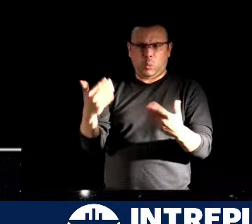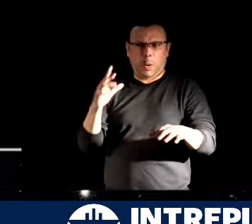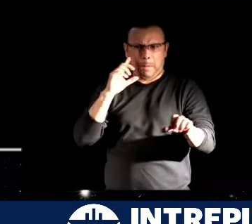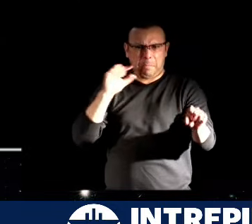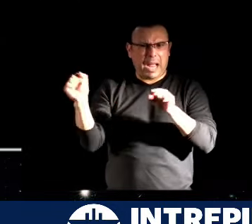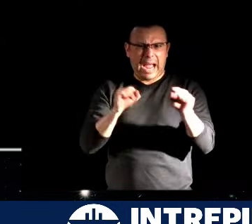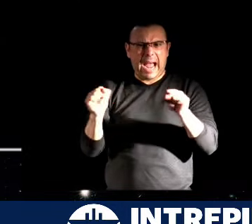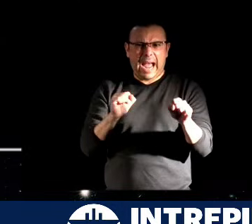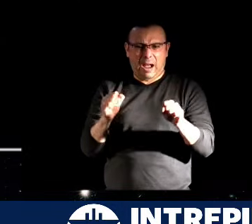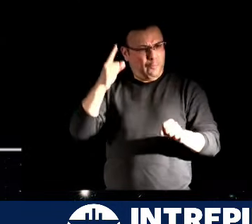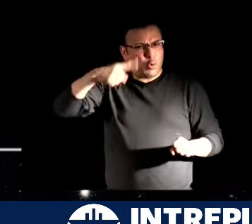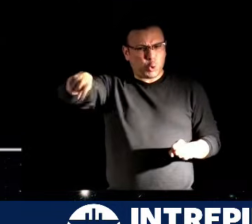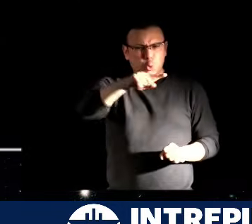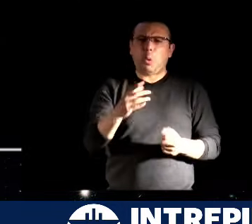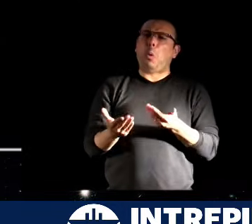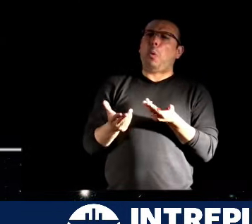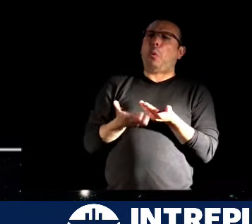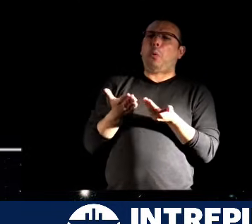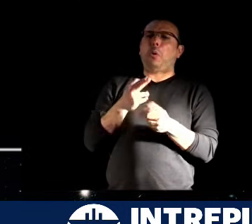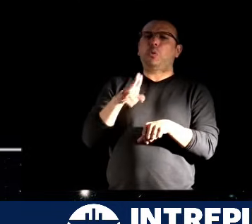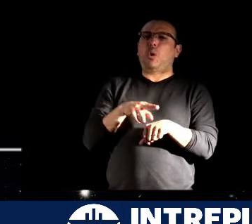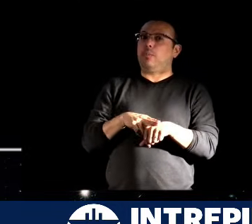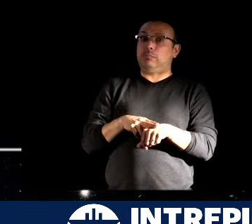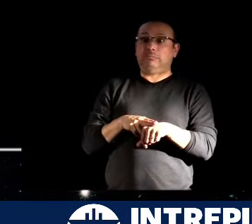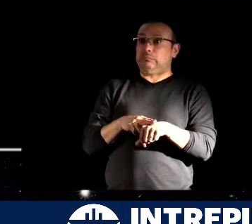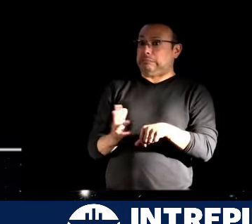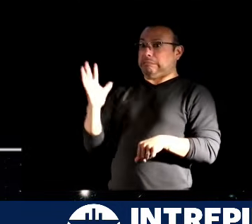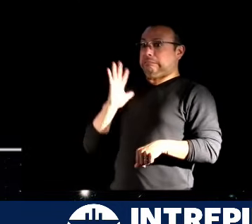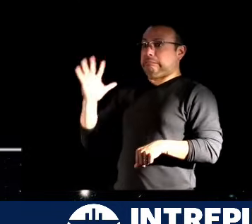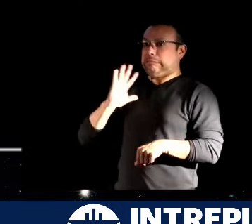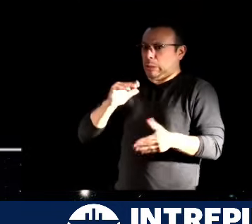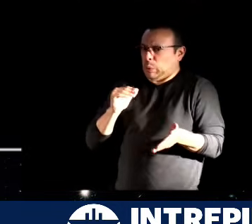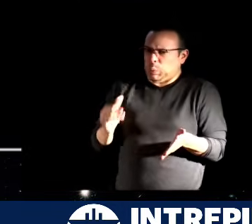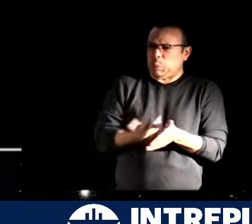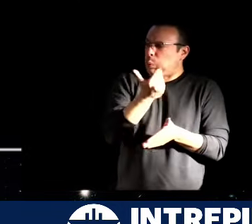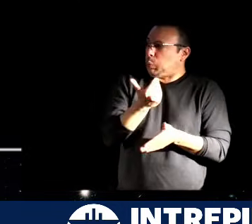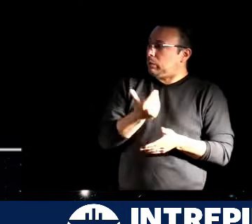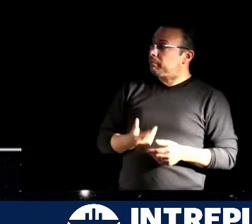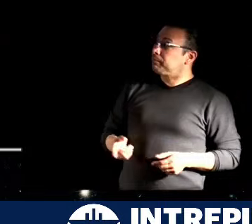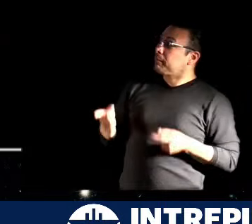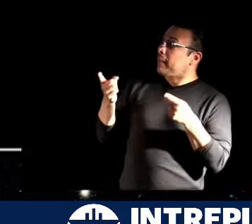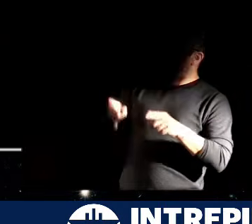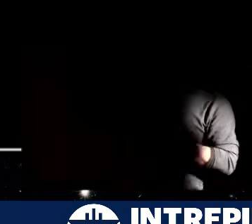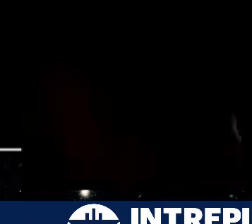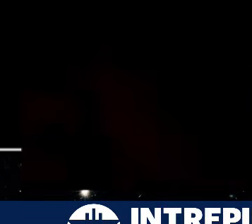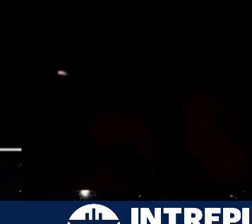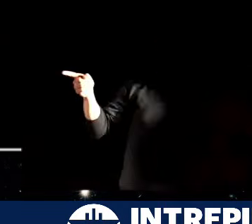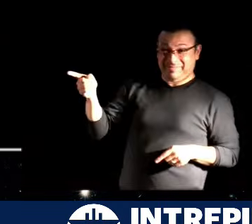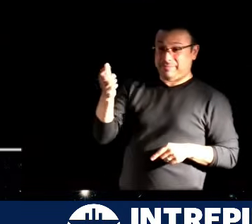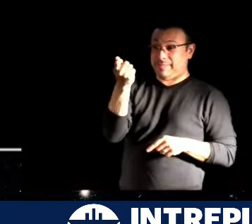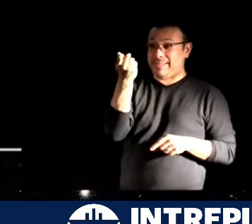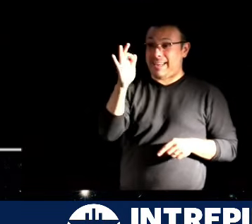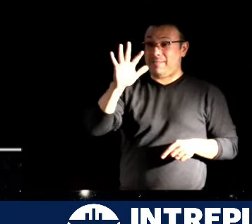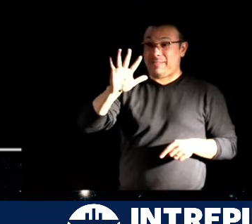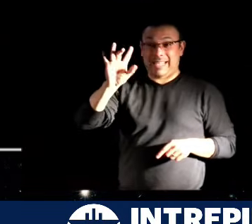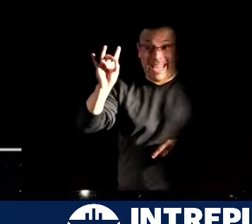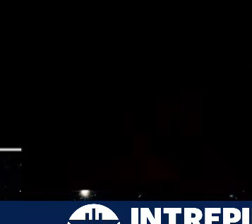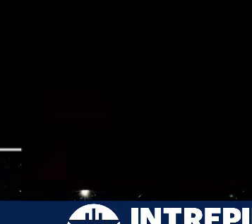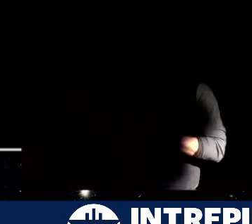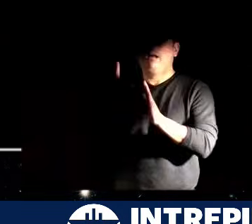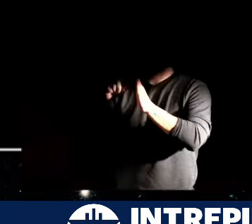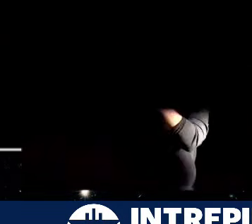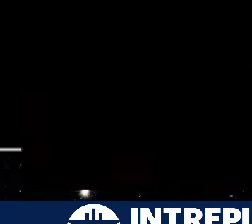here. There's technology development, right, that happened after this time that we talked about this. Touch-tone